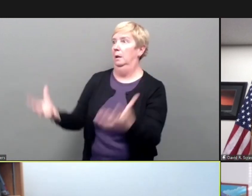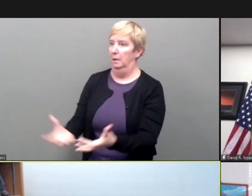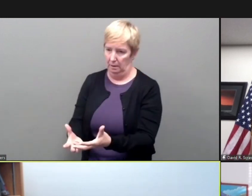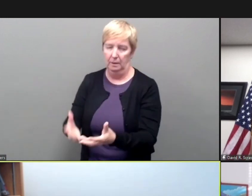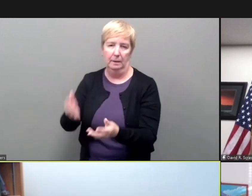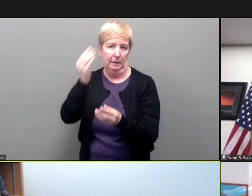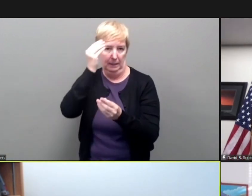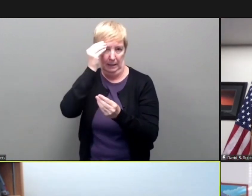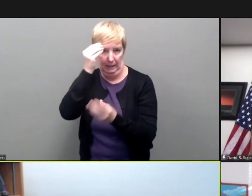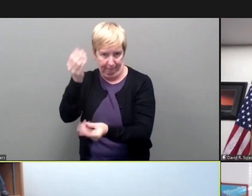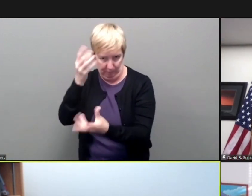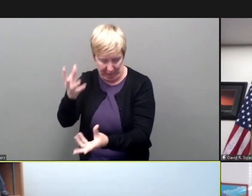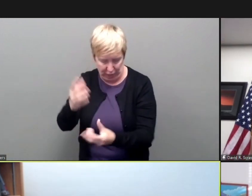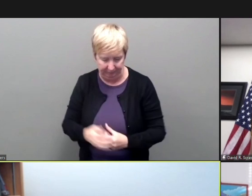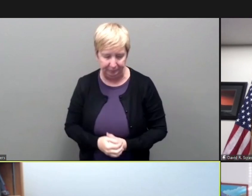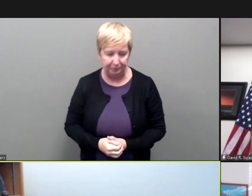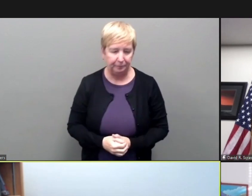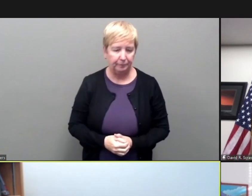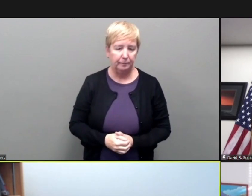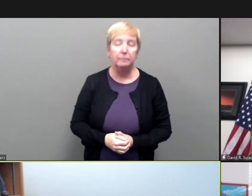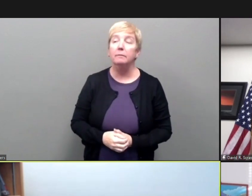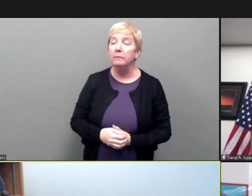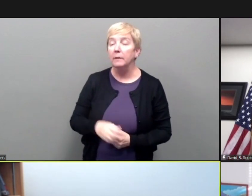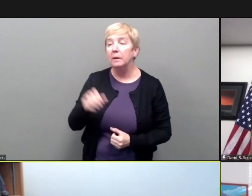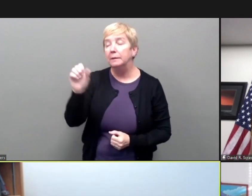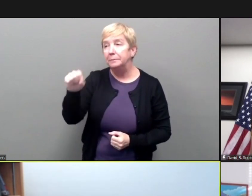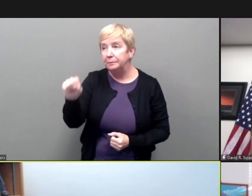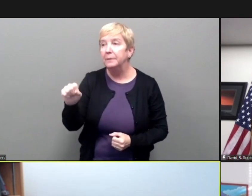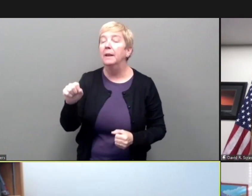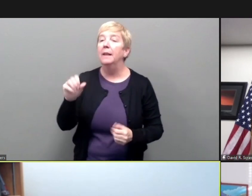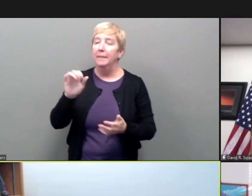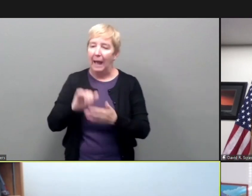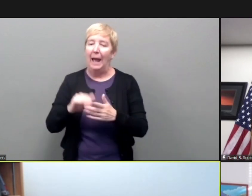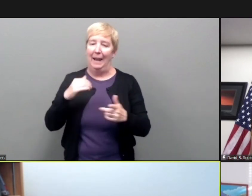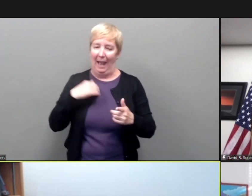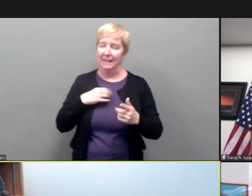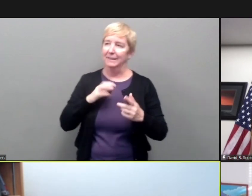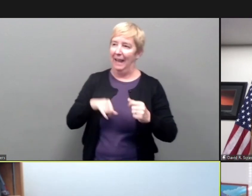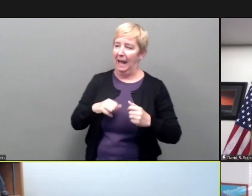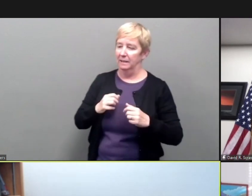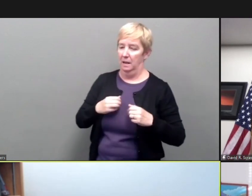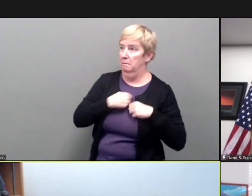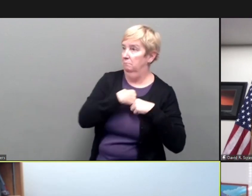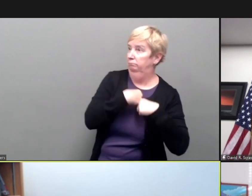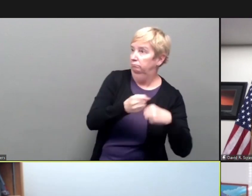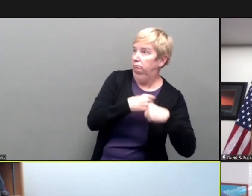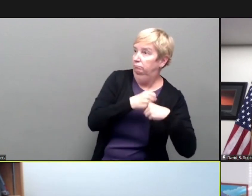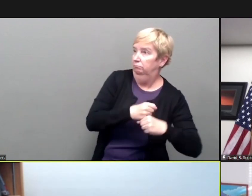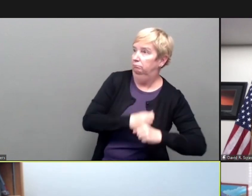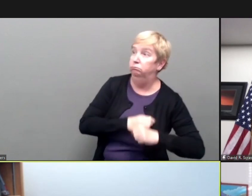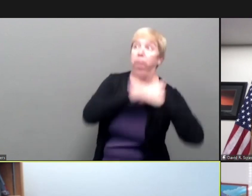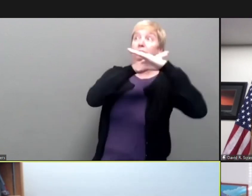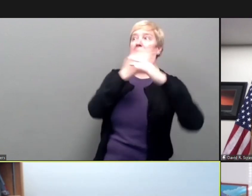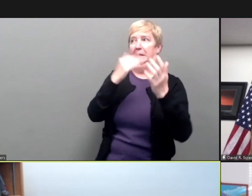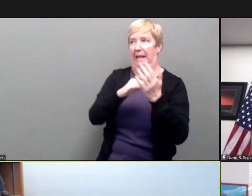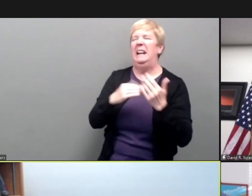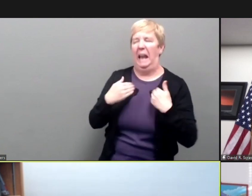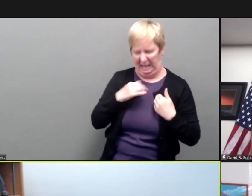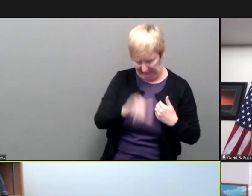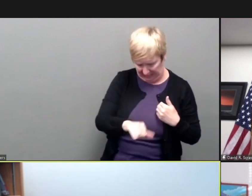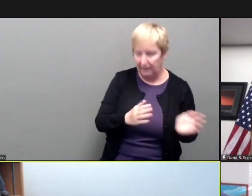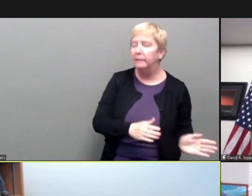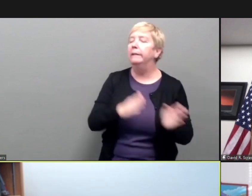data that was reviewed. It included immunogenicity data, lab data, trial data,